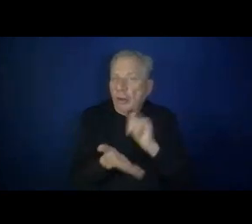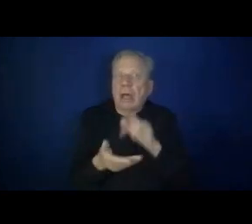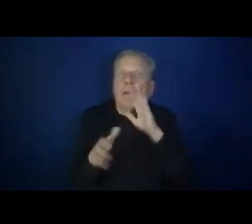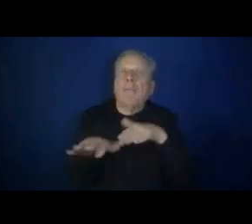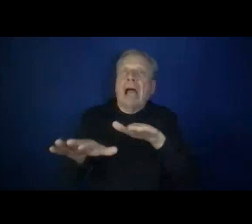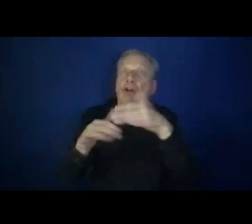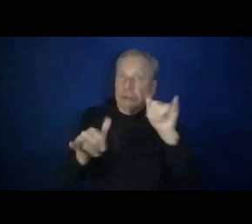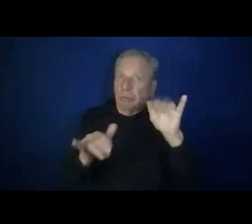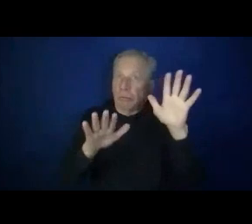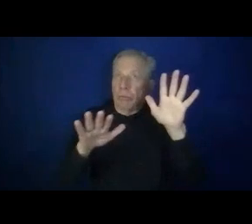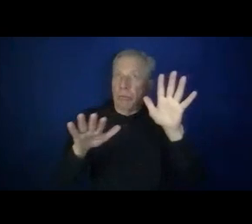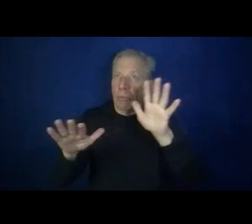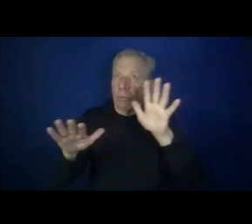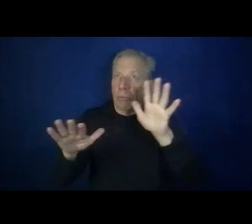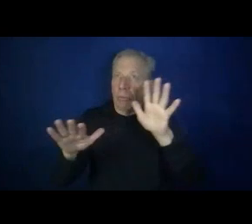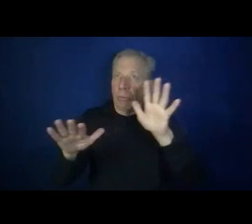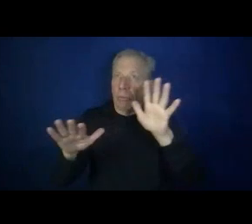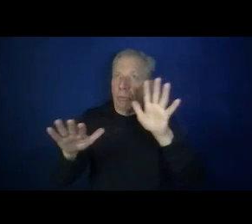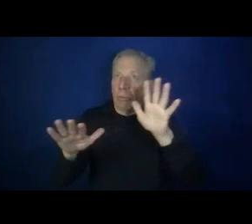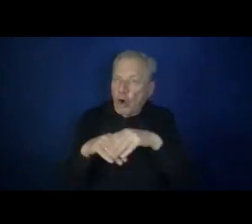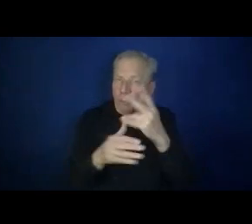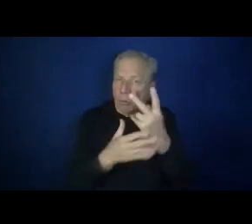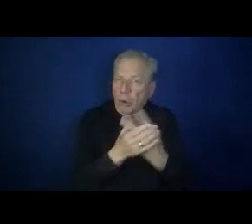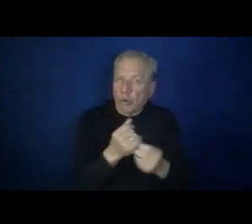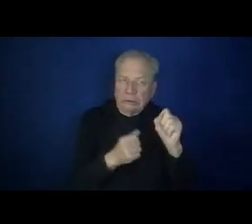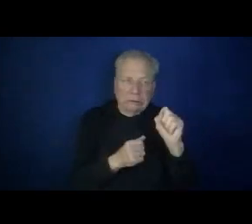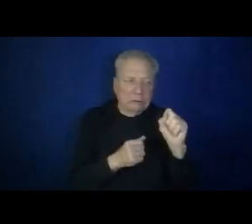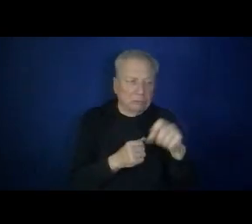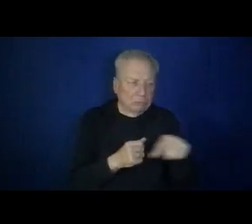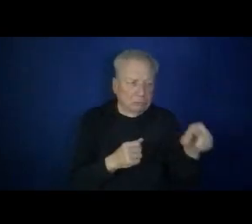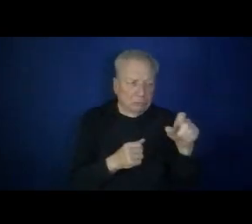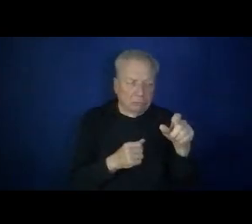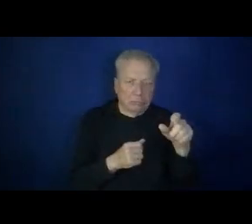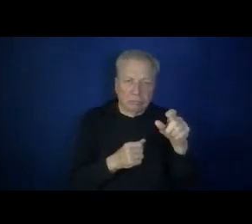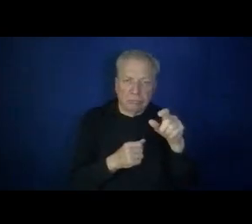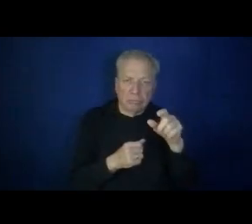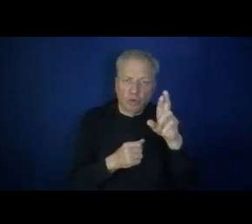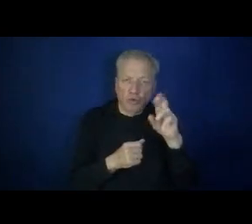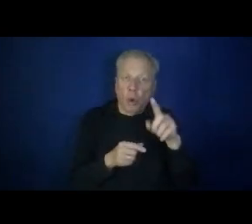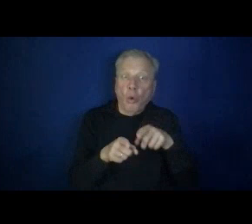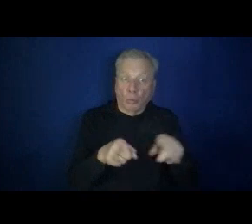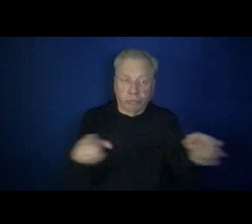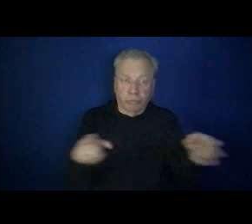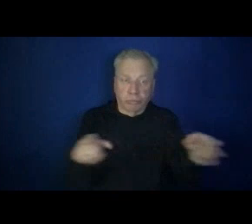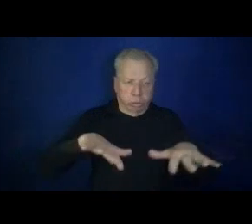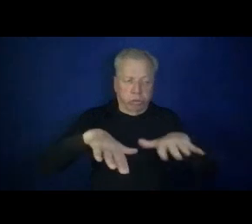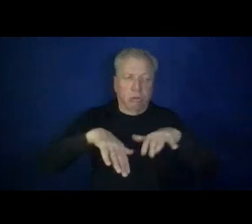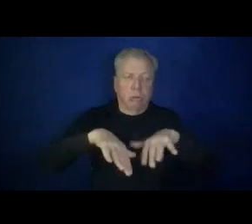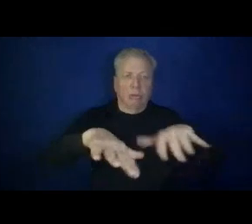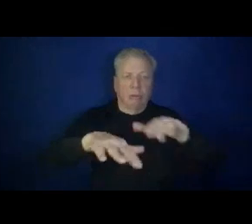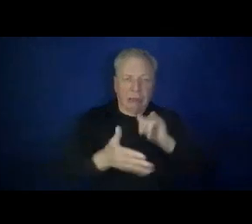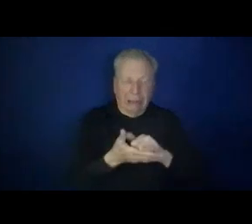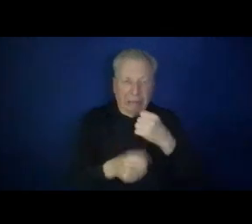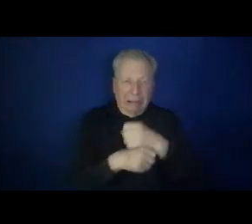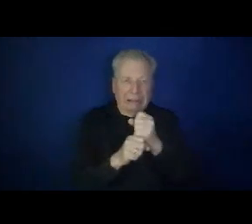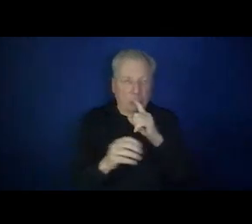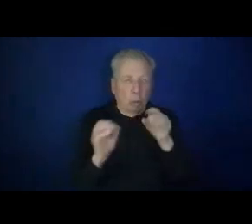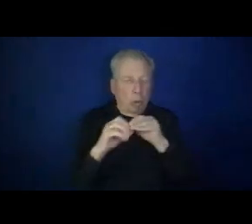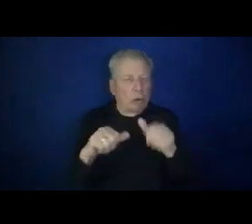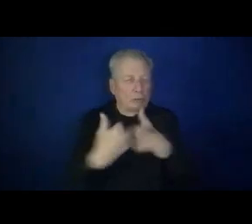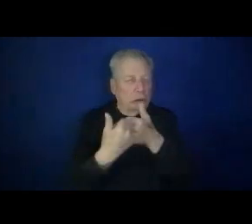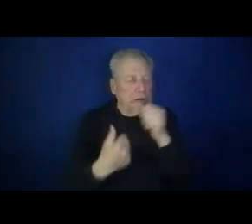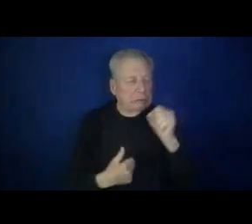sliding really on both sides and covering up the road in places. So that's an issue that makes that even more challenging. So